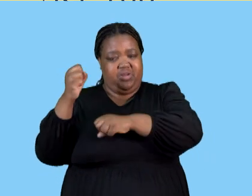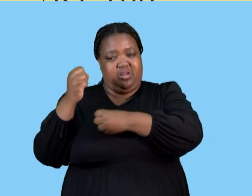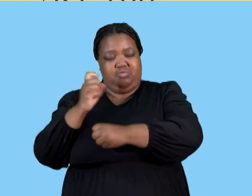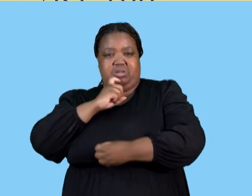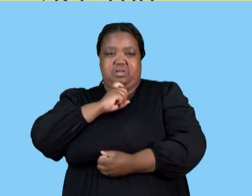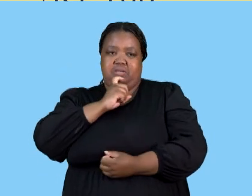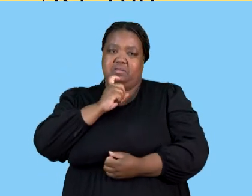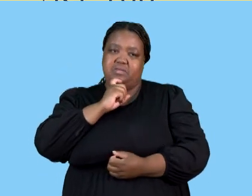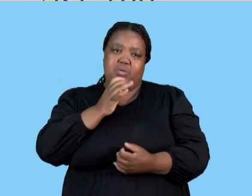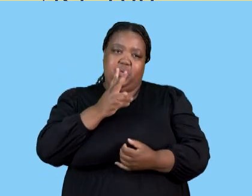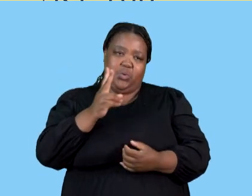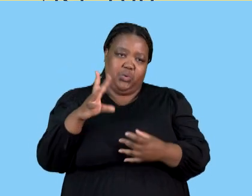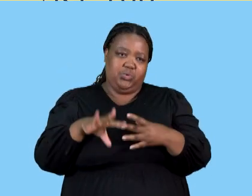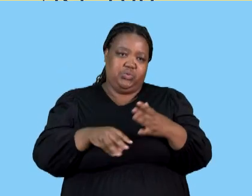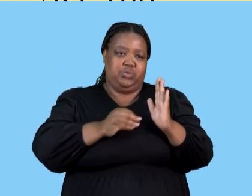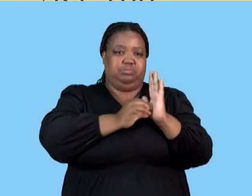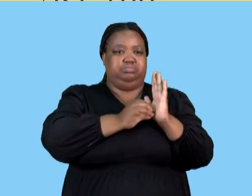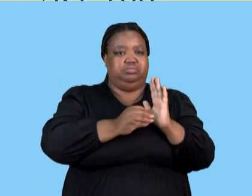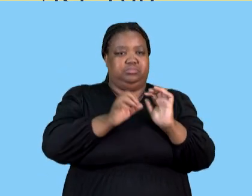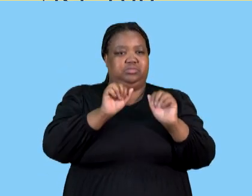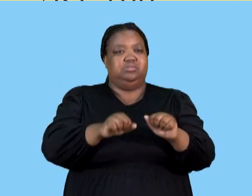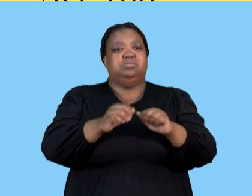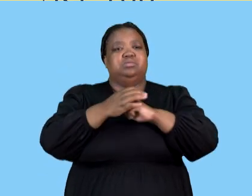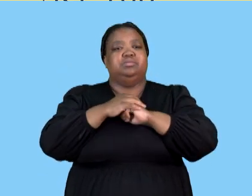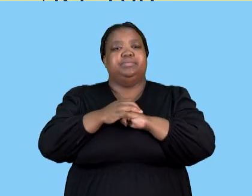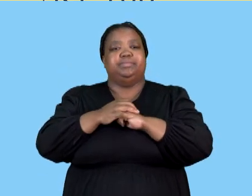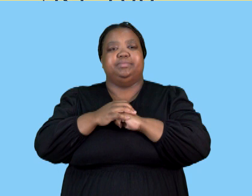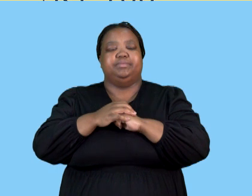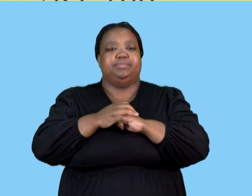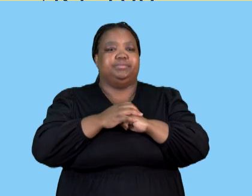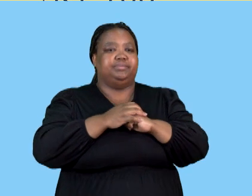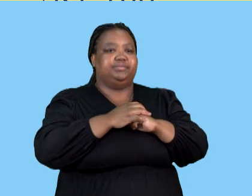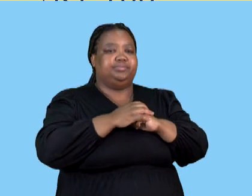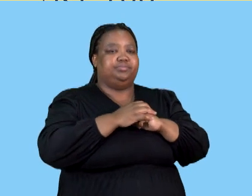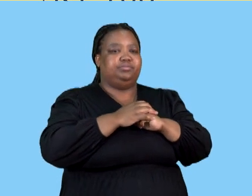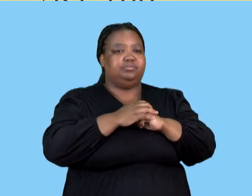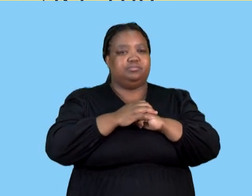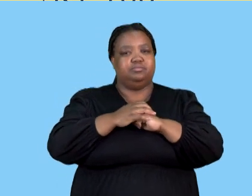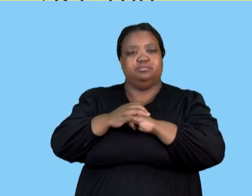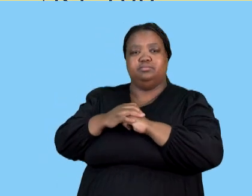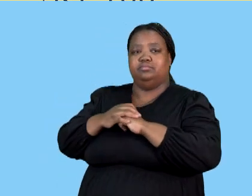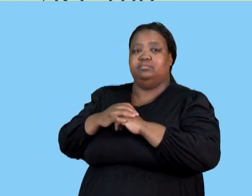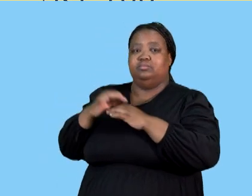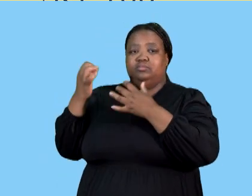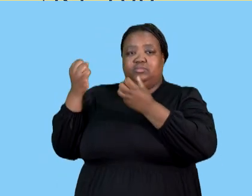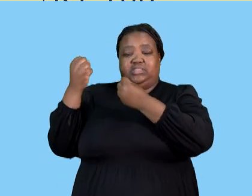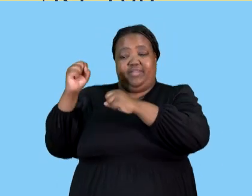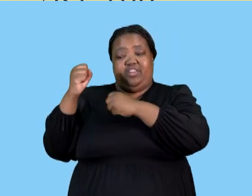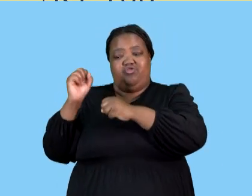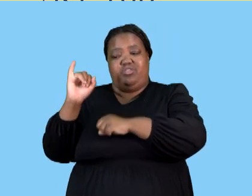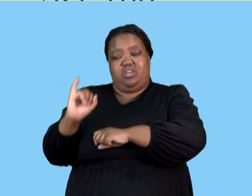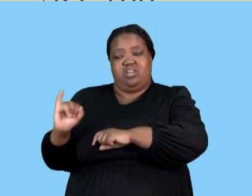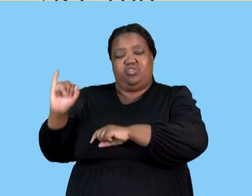been used in the factory, we also bring it, water and electricity that has been used in the factory.